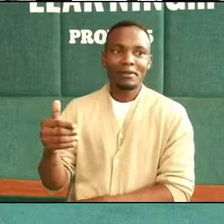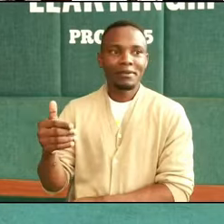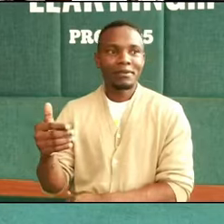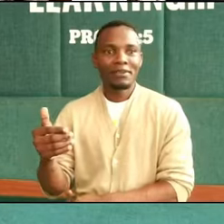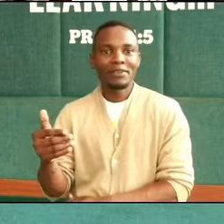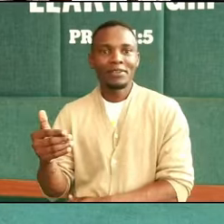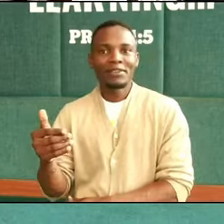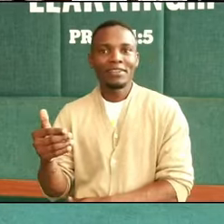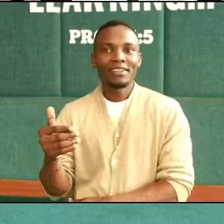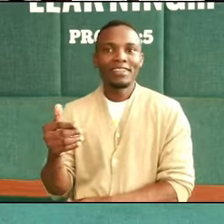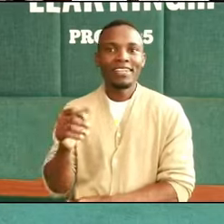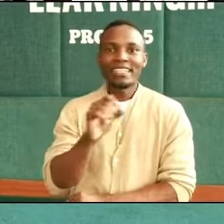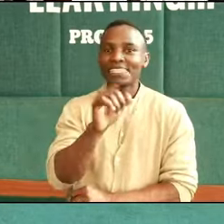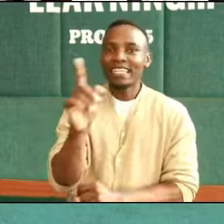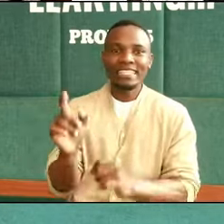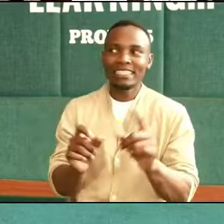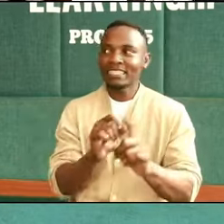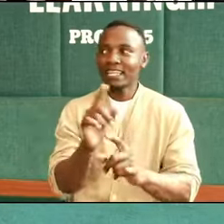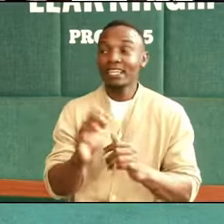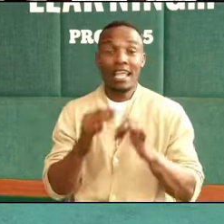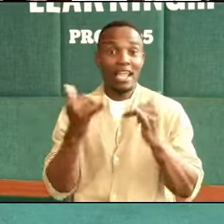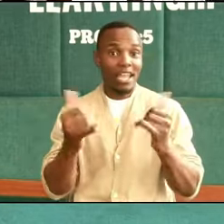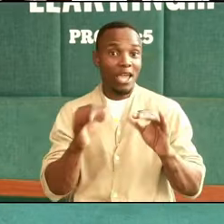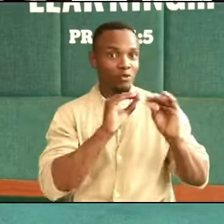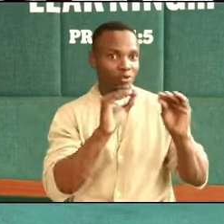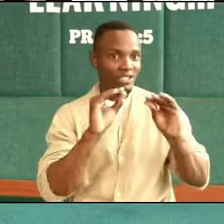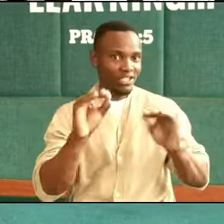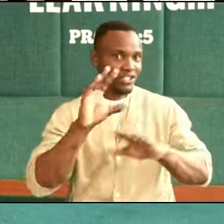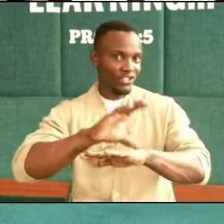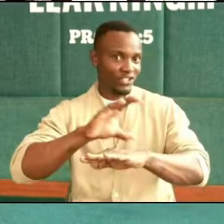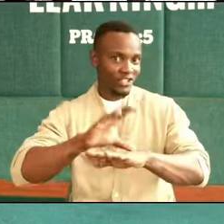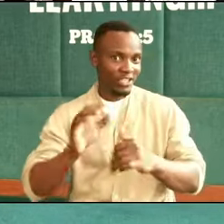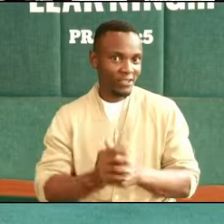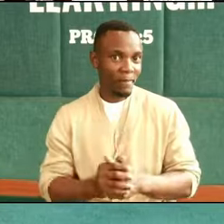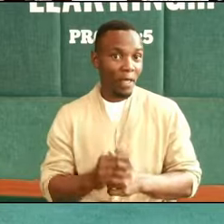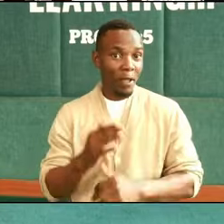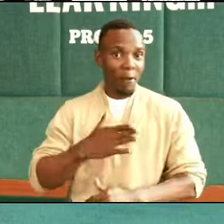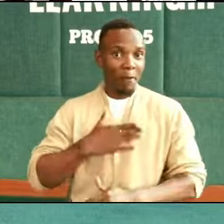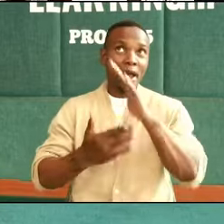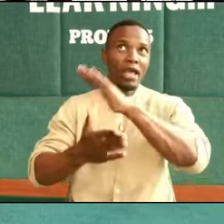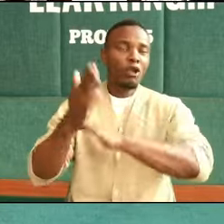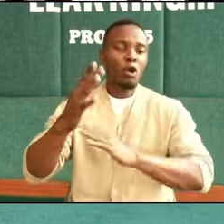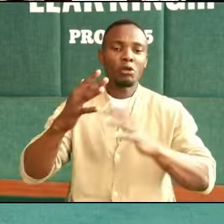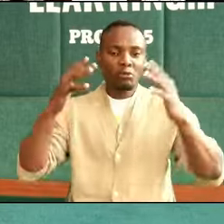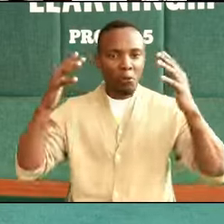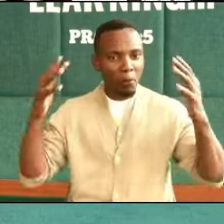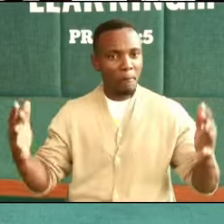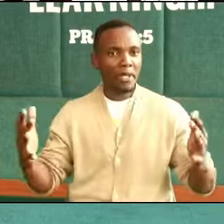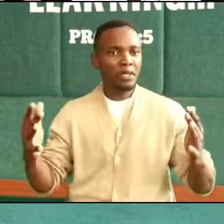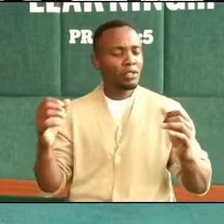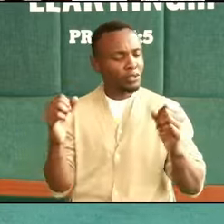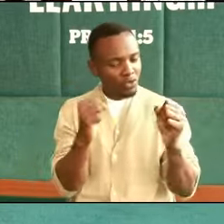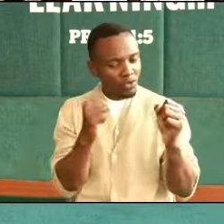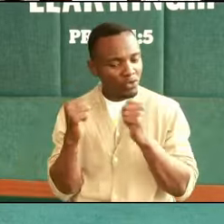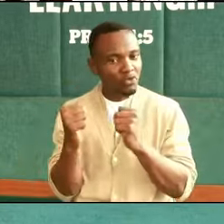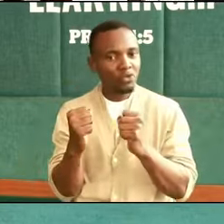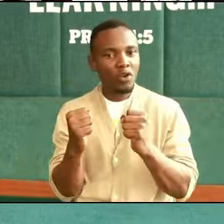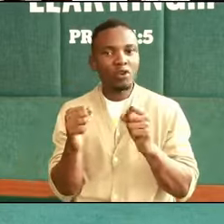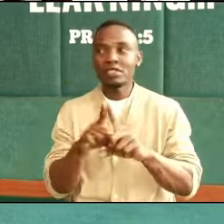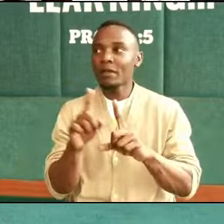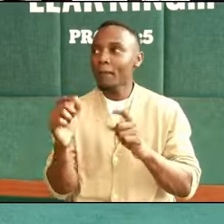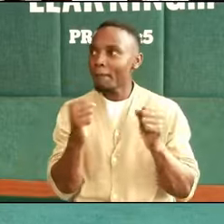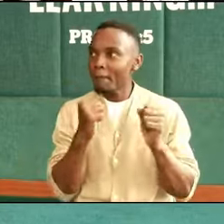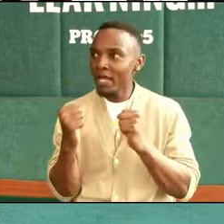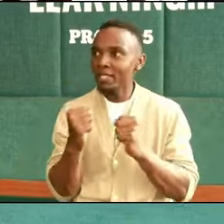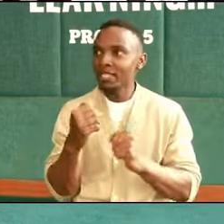the stars are his handiwork too." Let's teach the church Cradle Roll B. "My God is so big, so strong and so